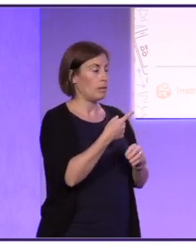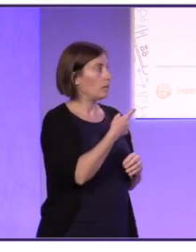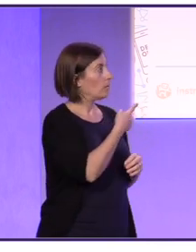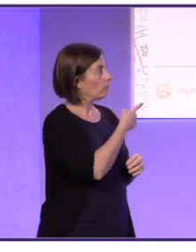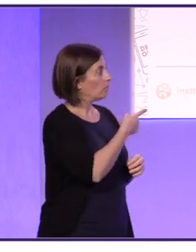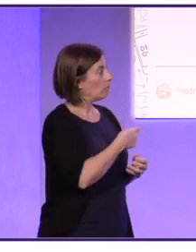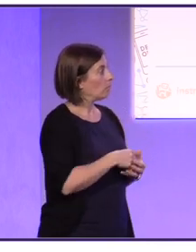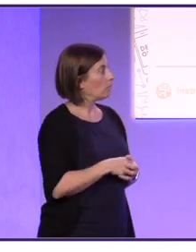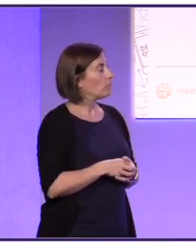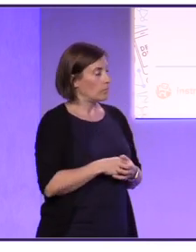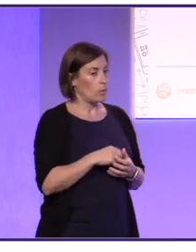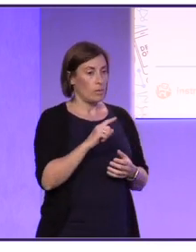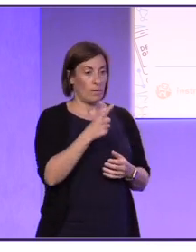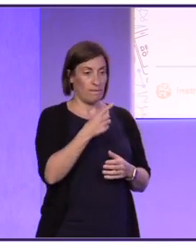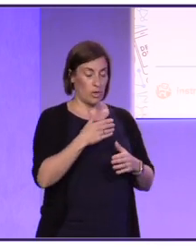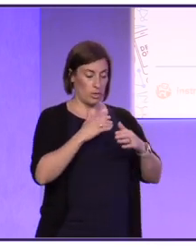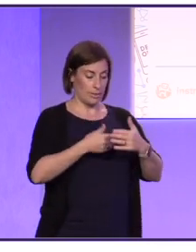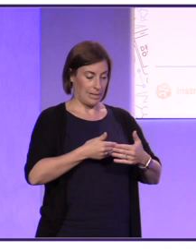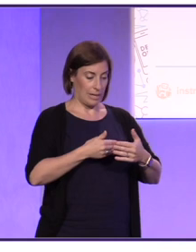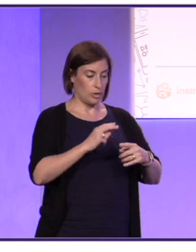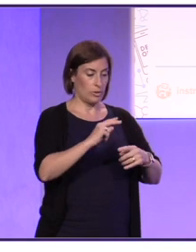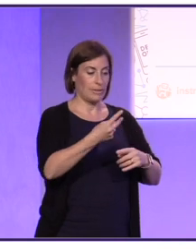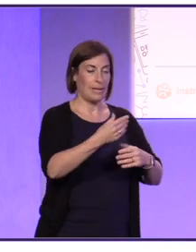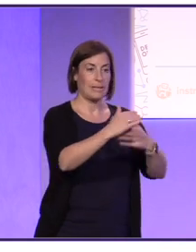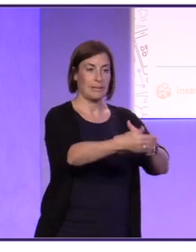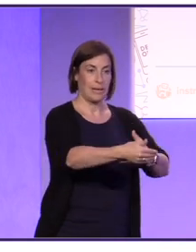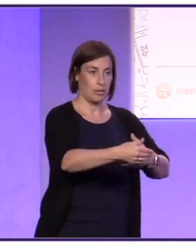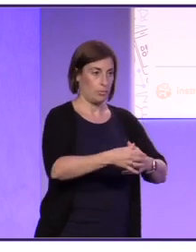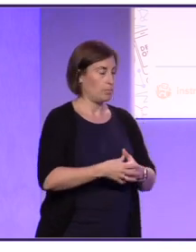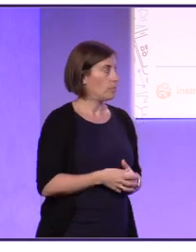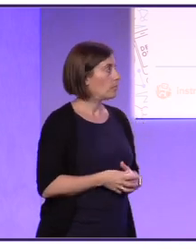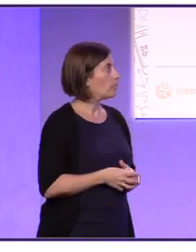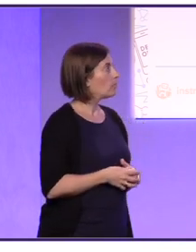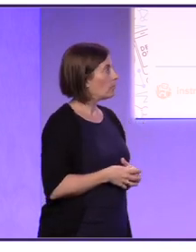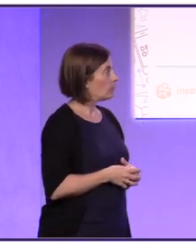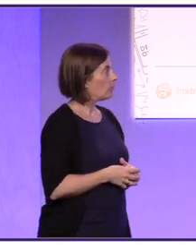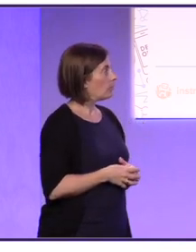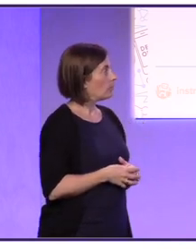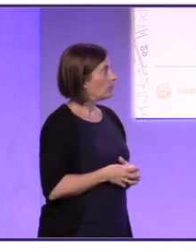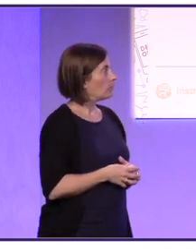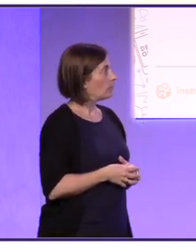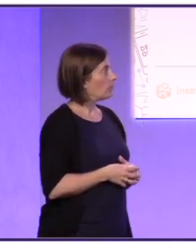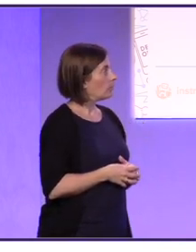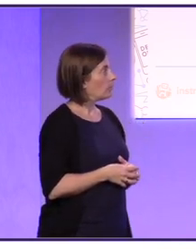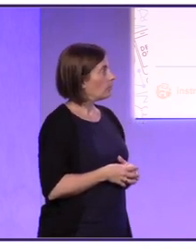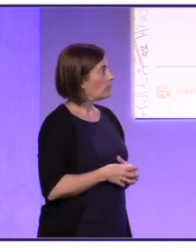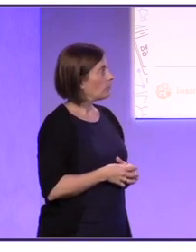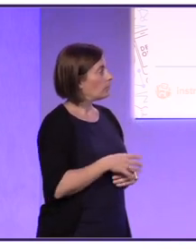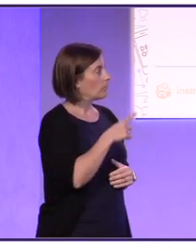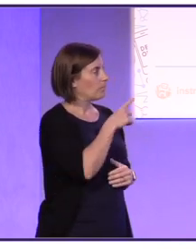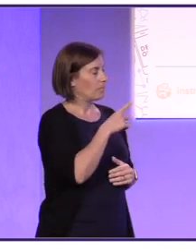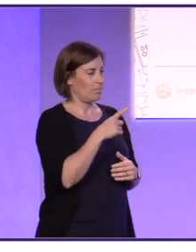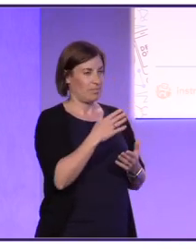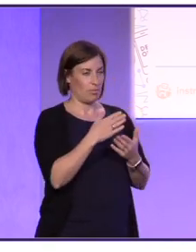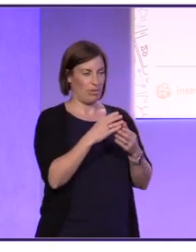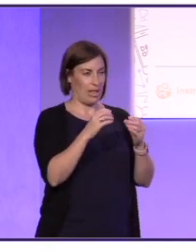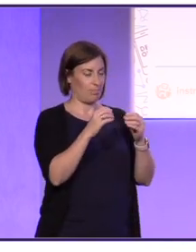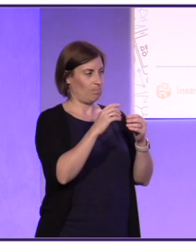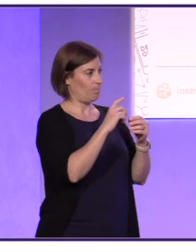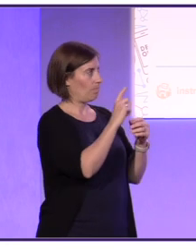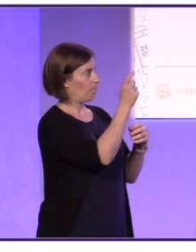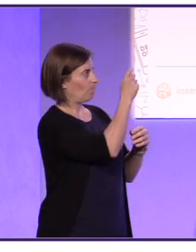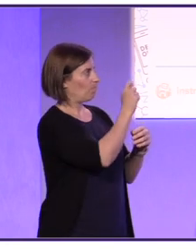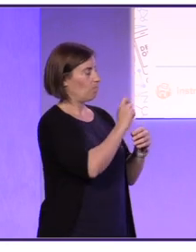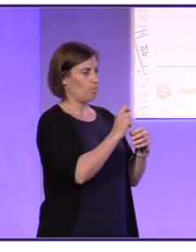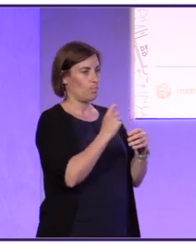A first stage and a second stage. So this is a much simplified down sort of diagram